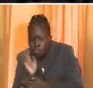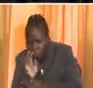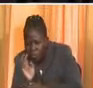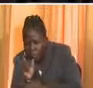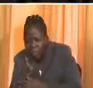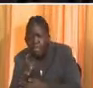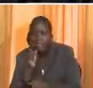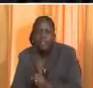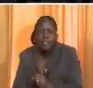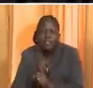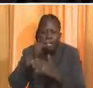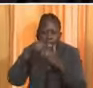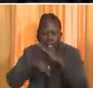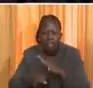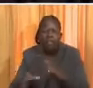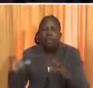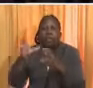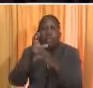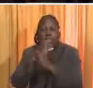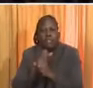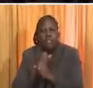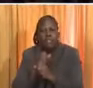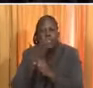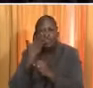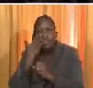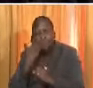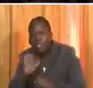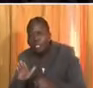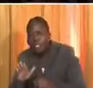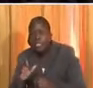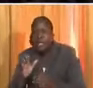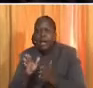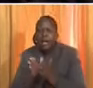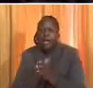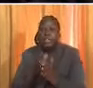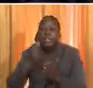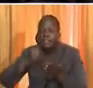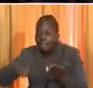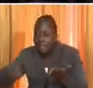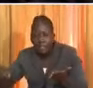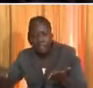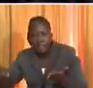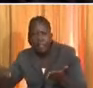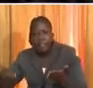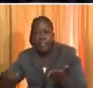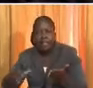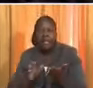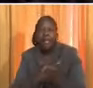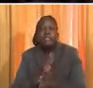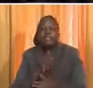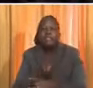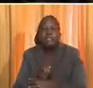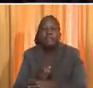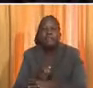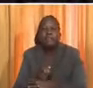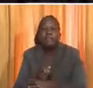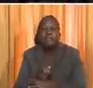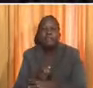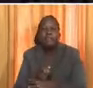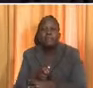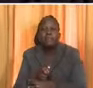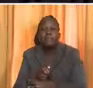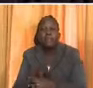in the organization to complete the forms and sign appropriately and urgently the